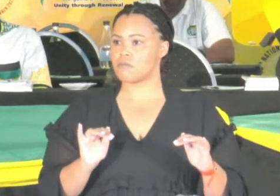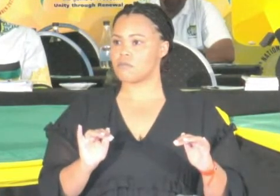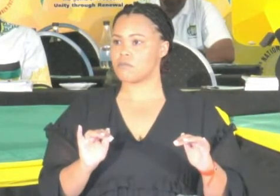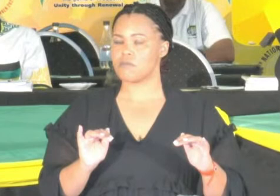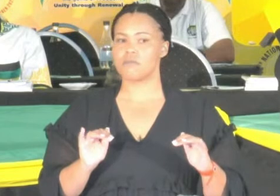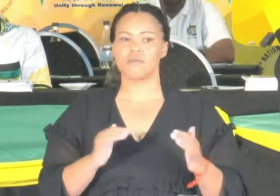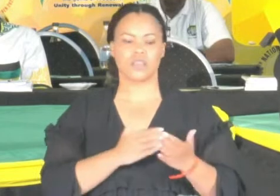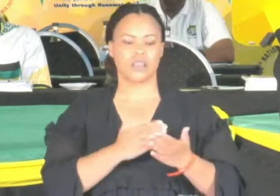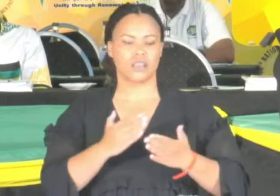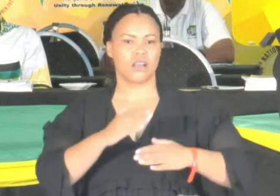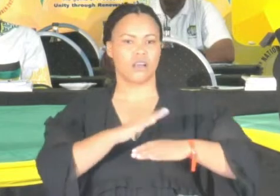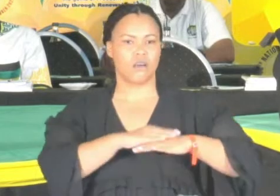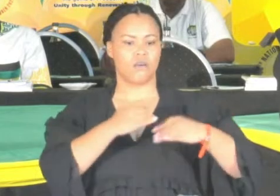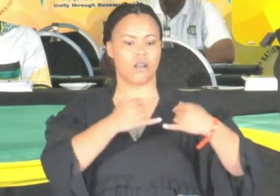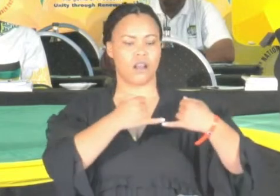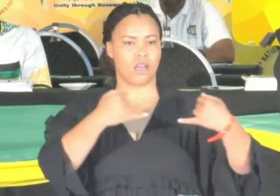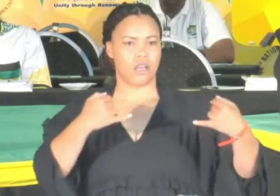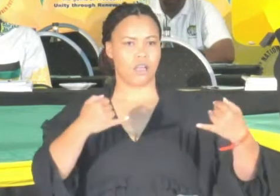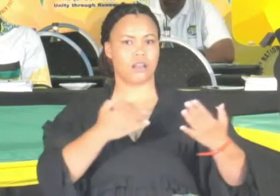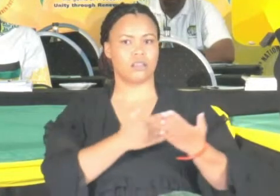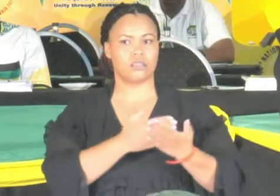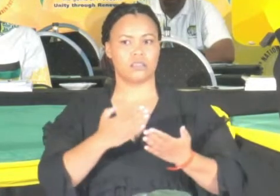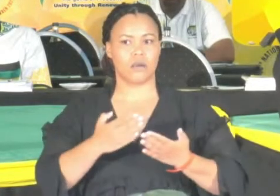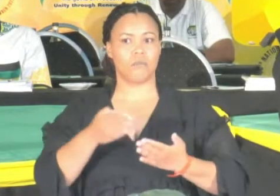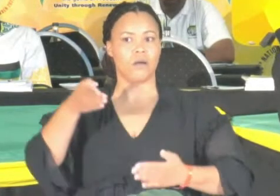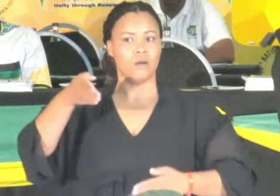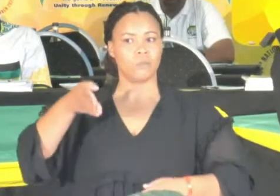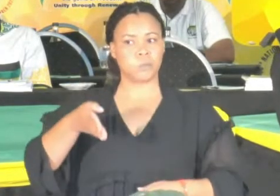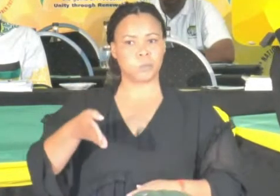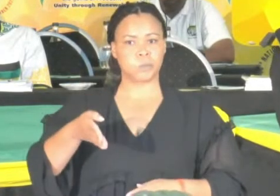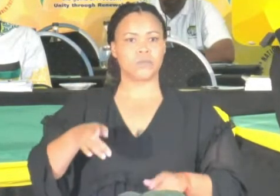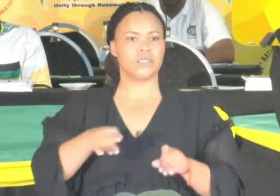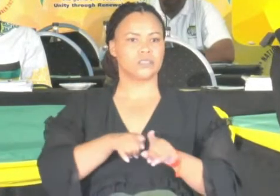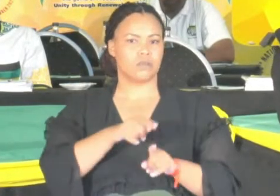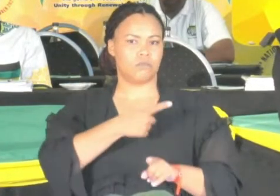hybrid fashion, as we said we would,